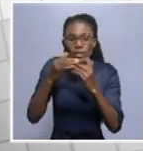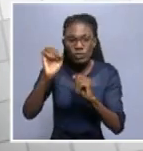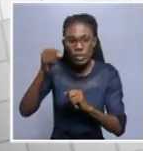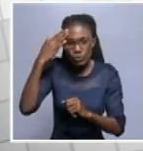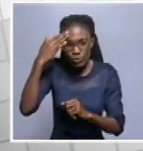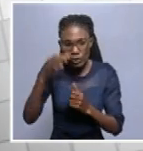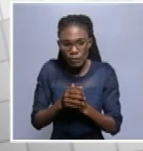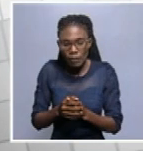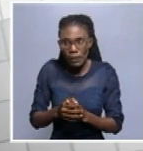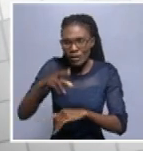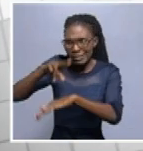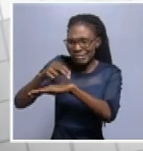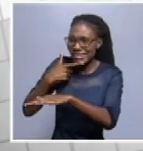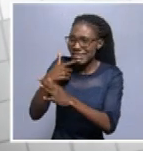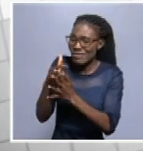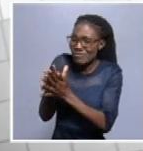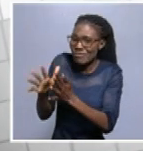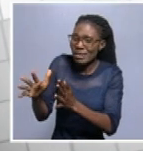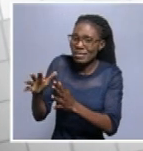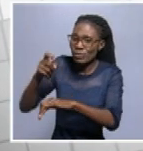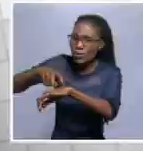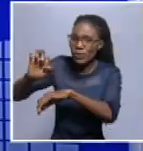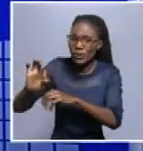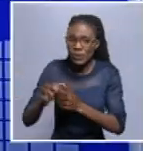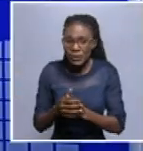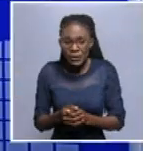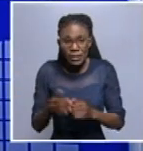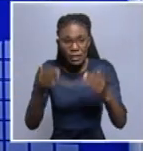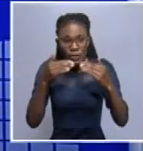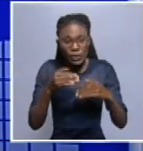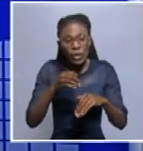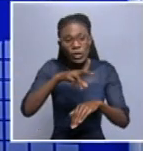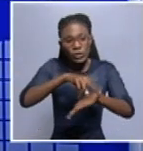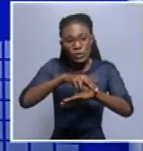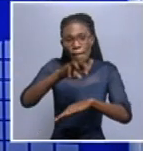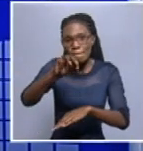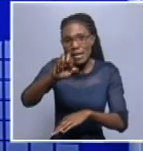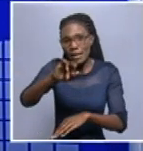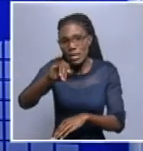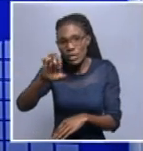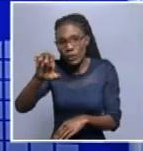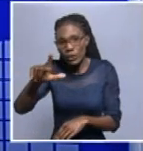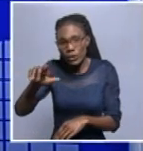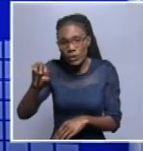for your insights. Thank you. Now, that was Dr. Marius Kudumo, a public policy analyst.